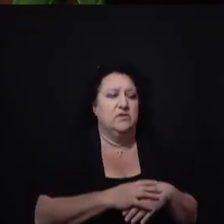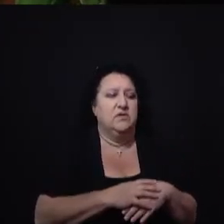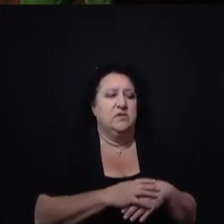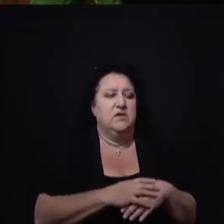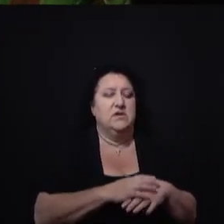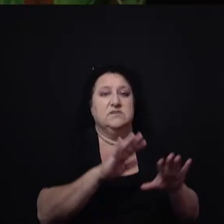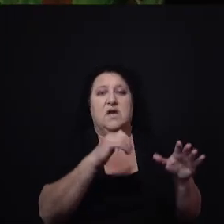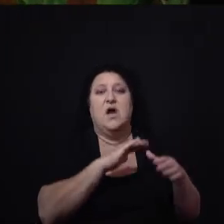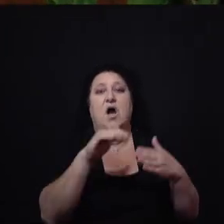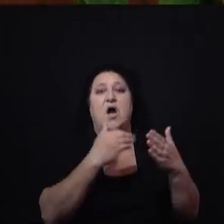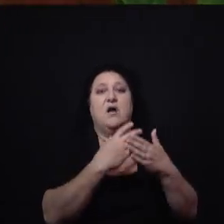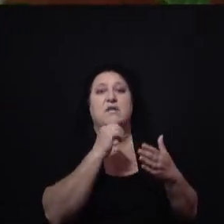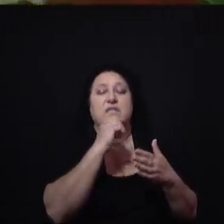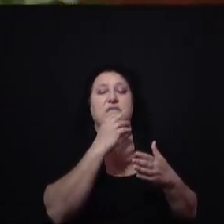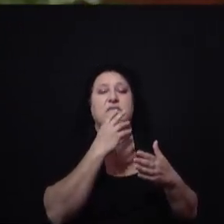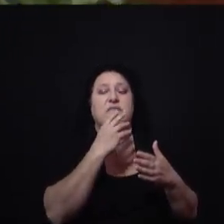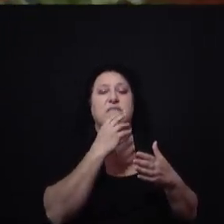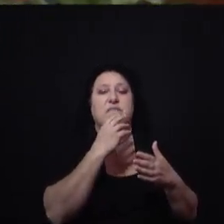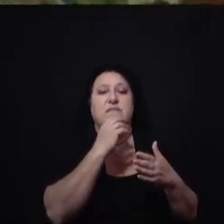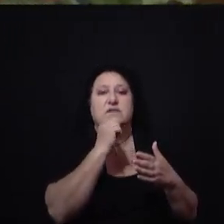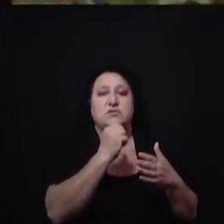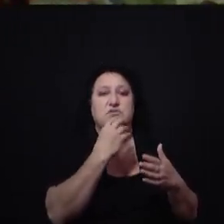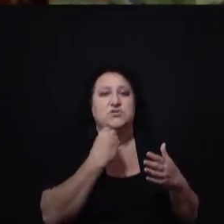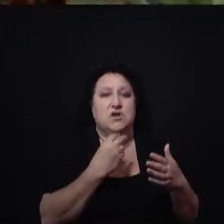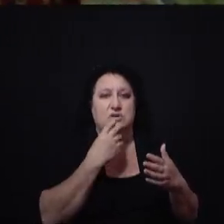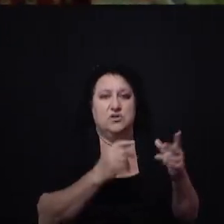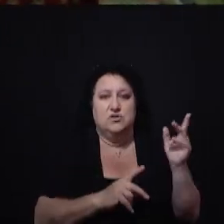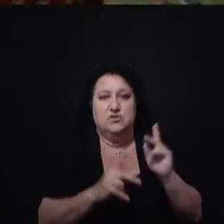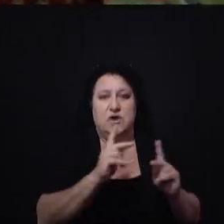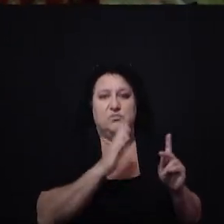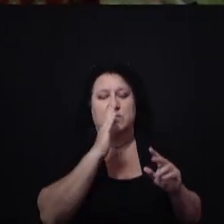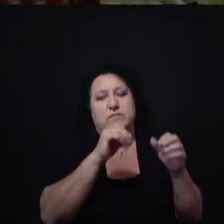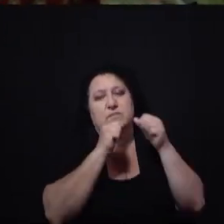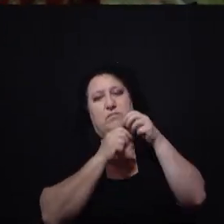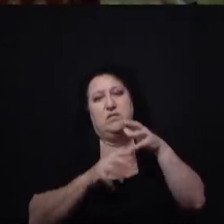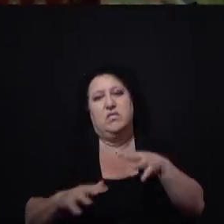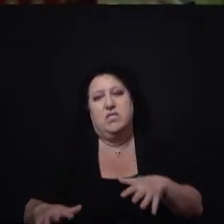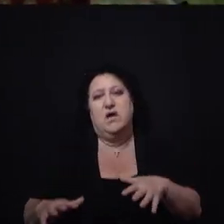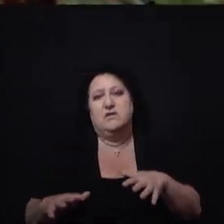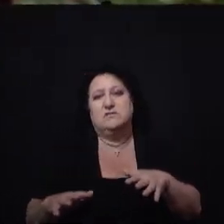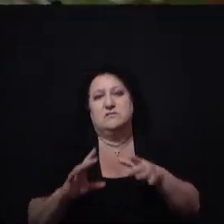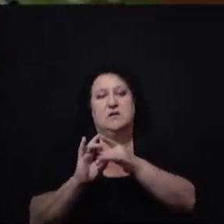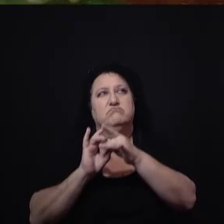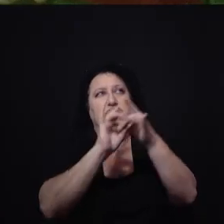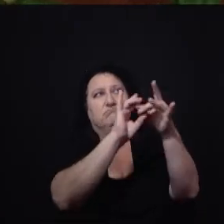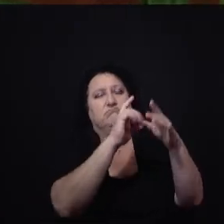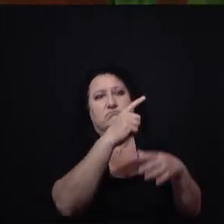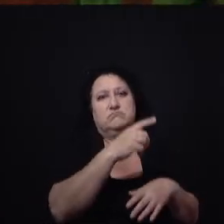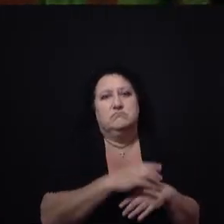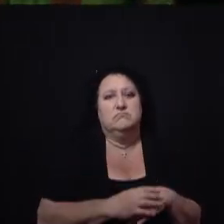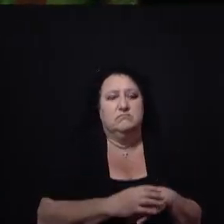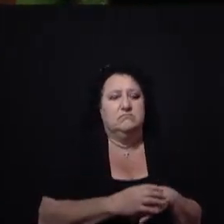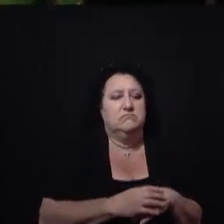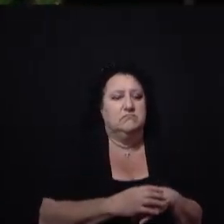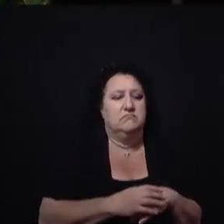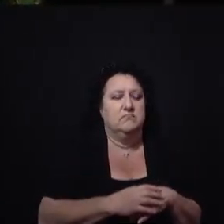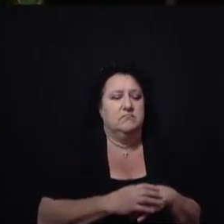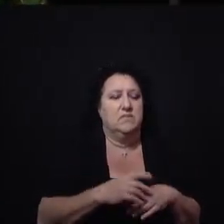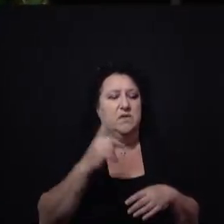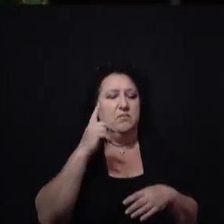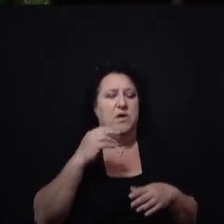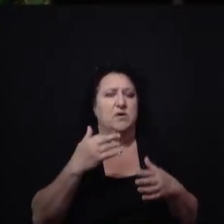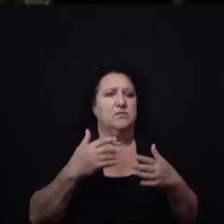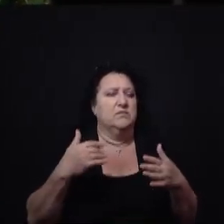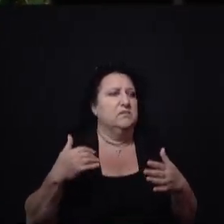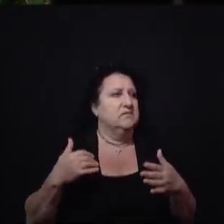blessed in you. For Paul, the people of God didn't begin with Moses in the Exodus. It began all the way back with